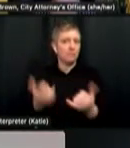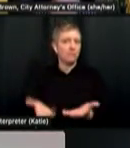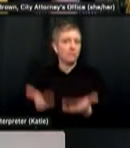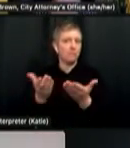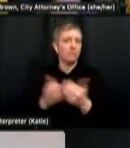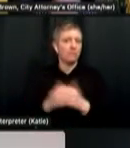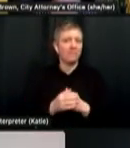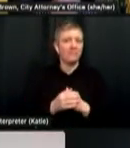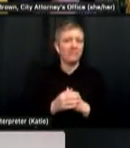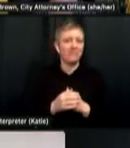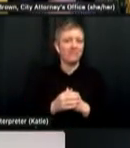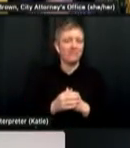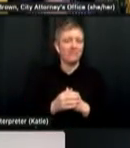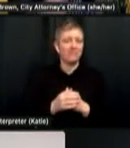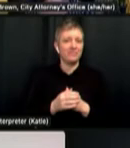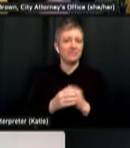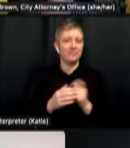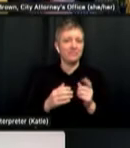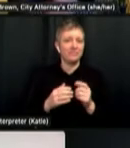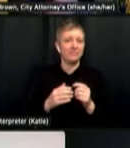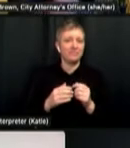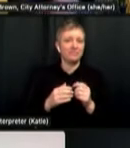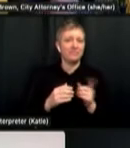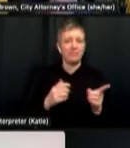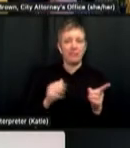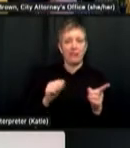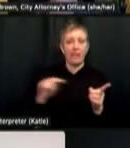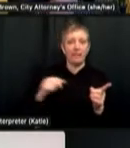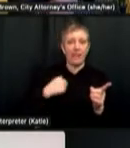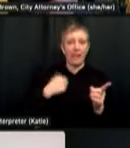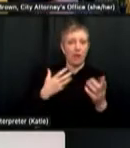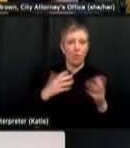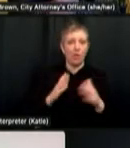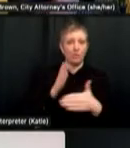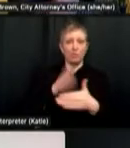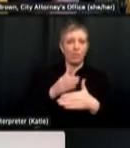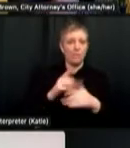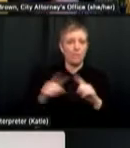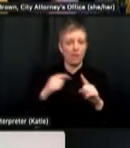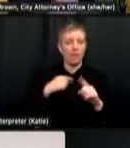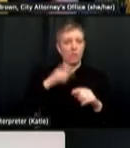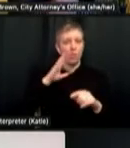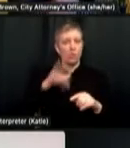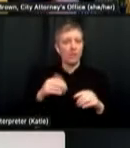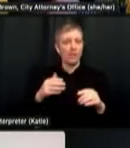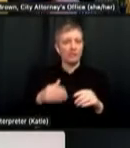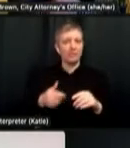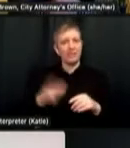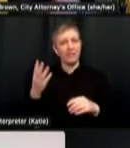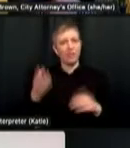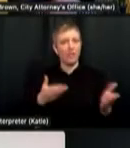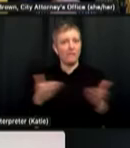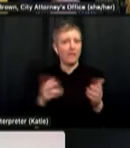I don't mean to interrupt. I know that we have a number of invited guests, and Dr.